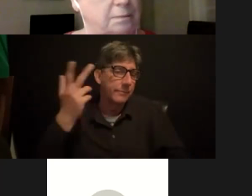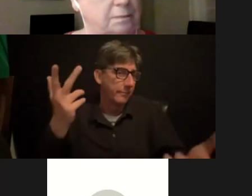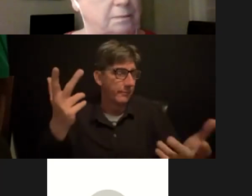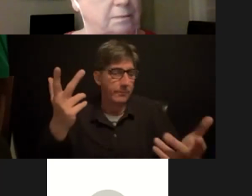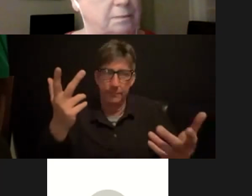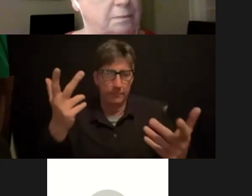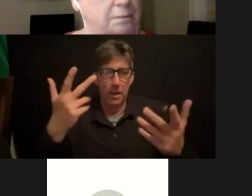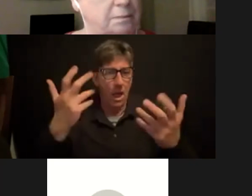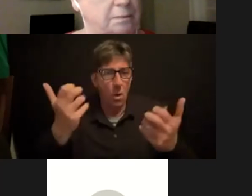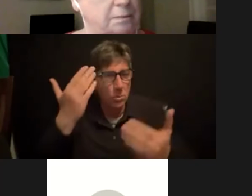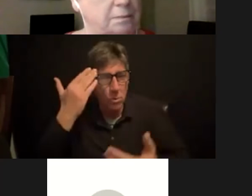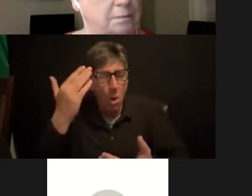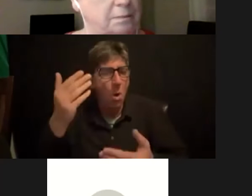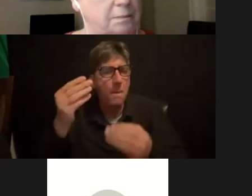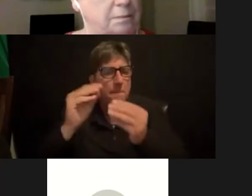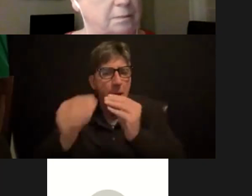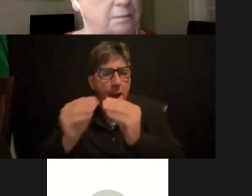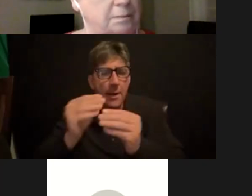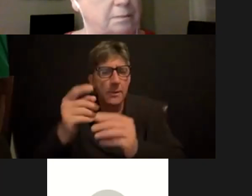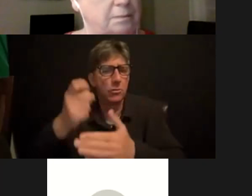the maintenance cost is